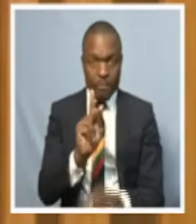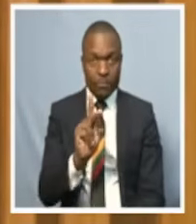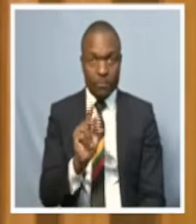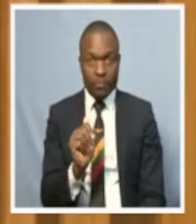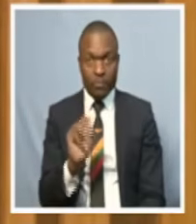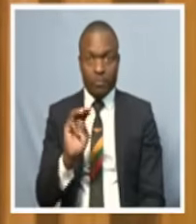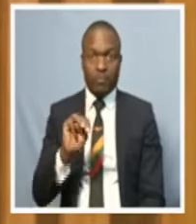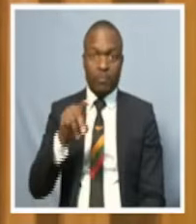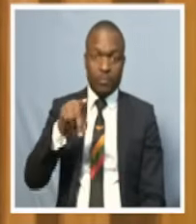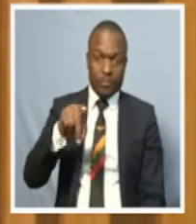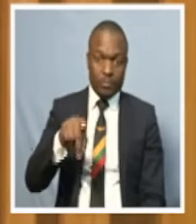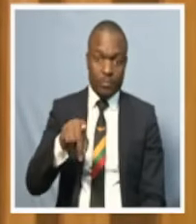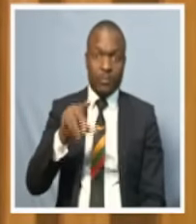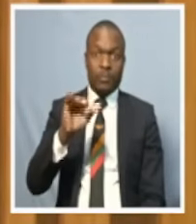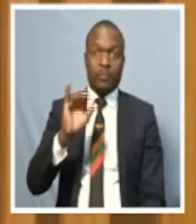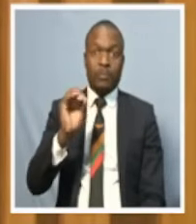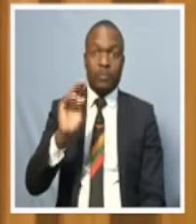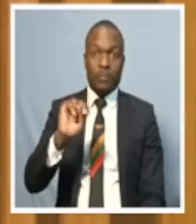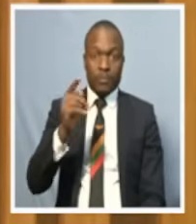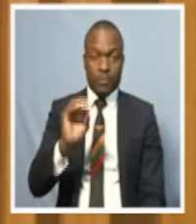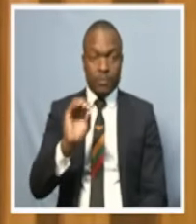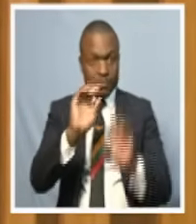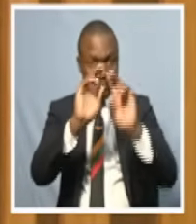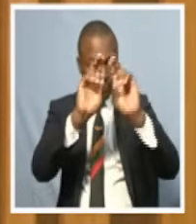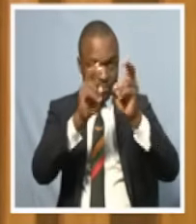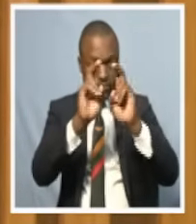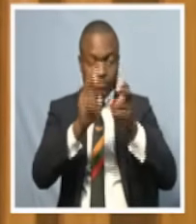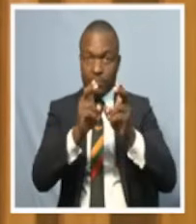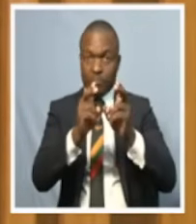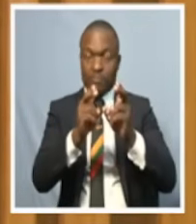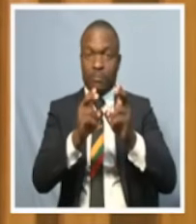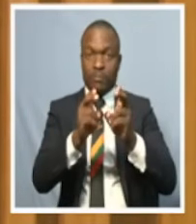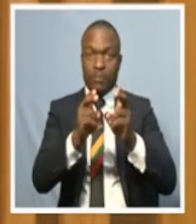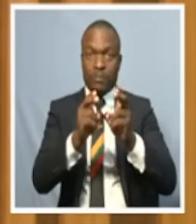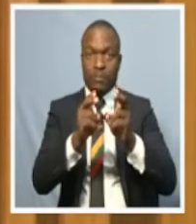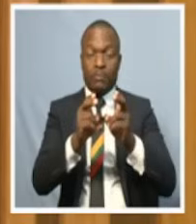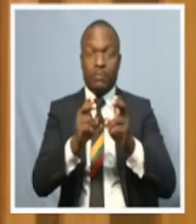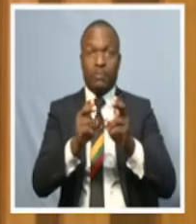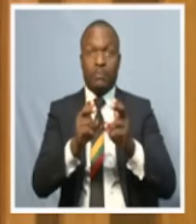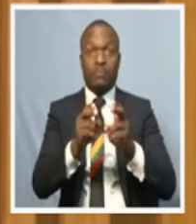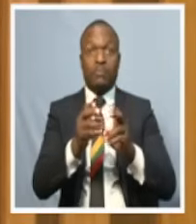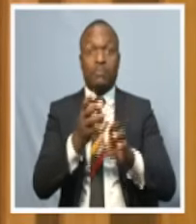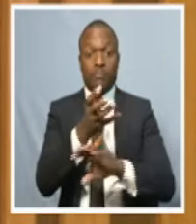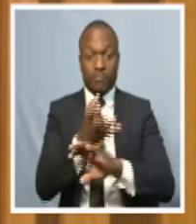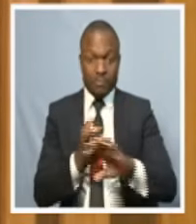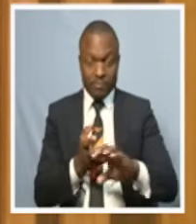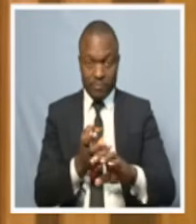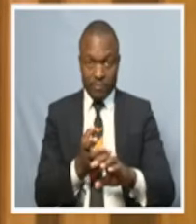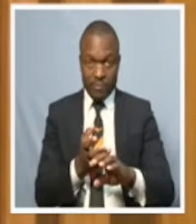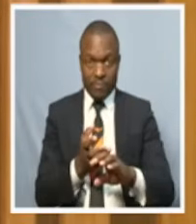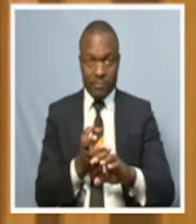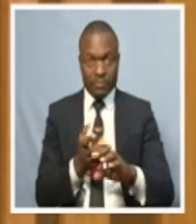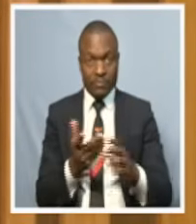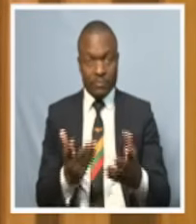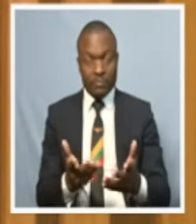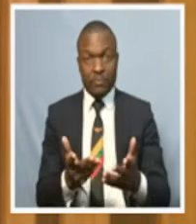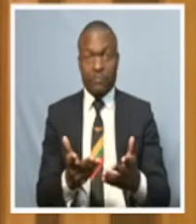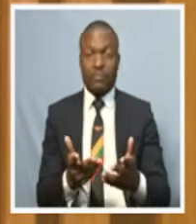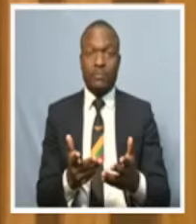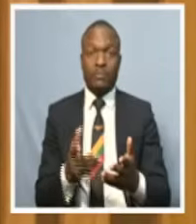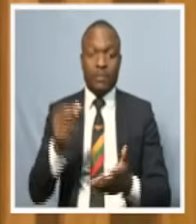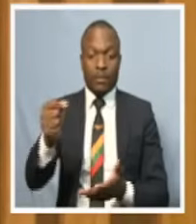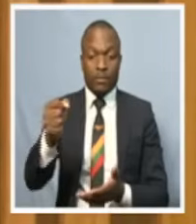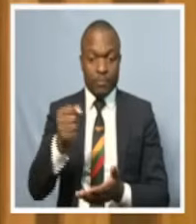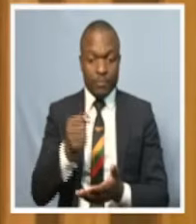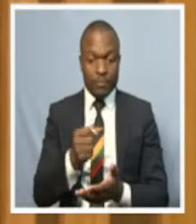Parliament, Mr. Stephen Kampyongo, and the subject matter was on the alleged bias in the recruitment of health professionals and the